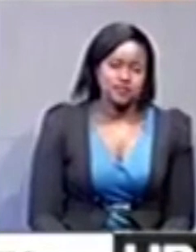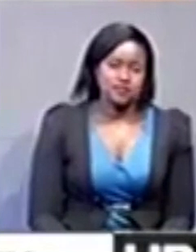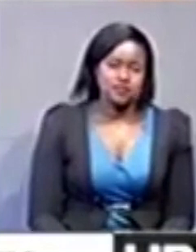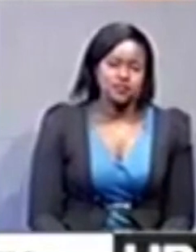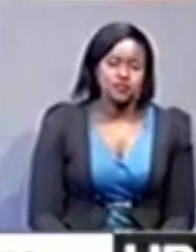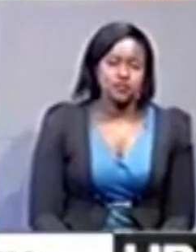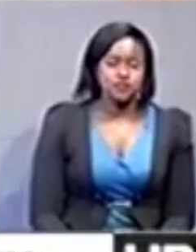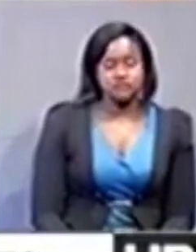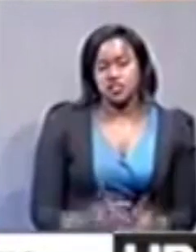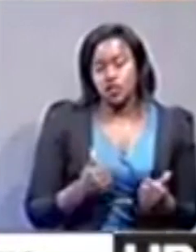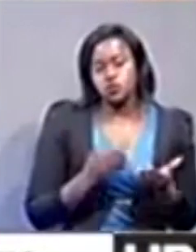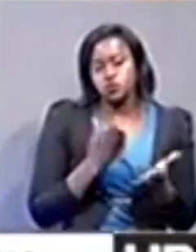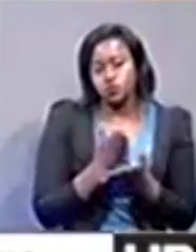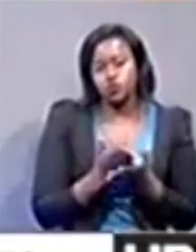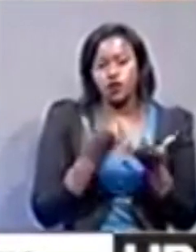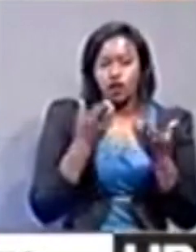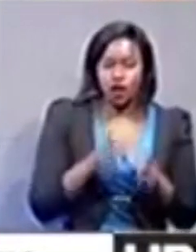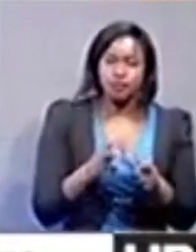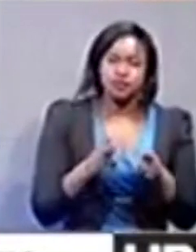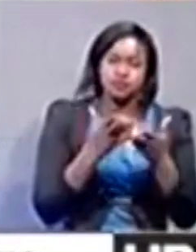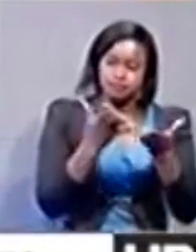In spite of